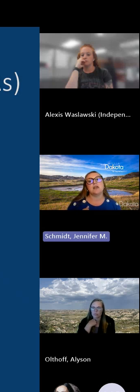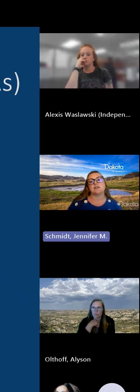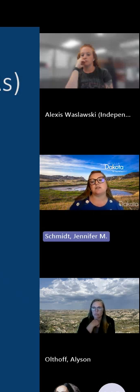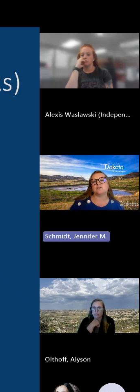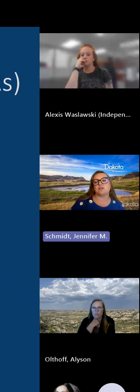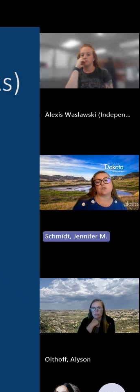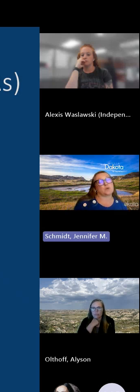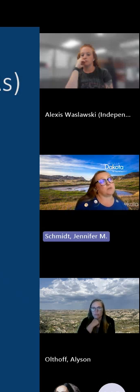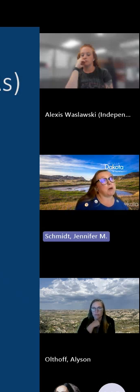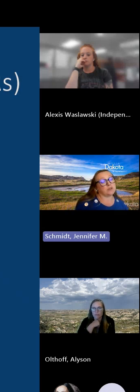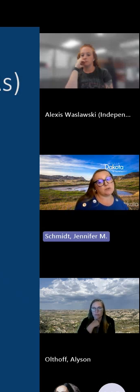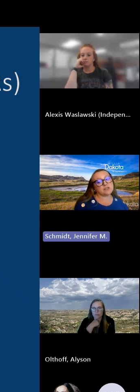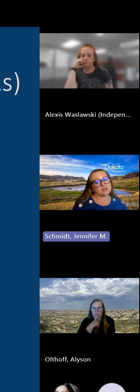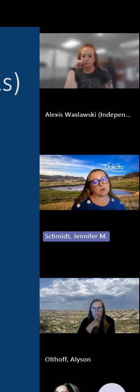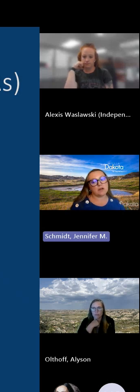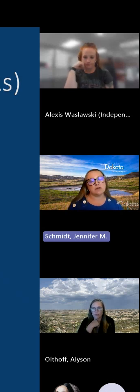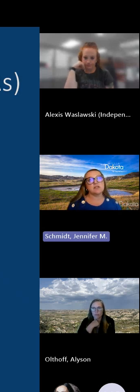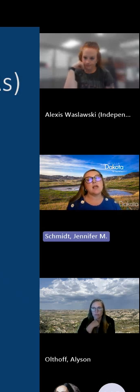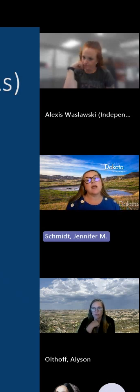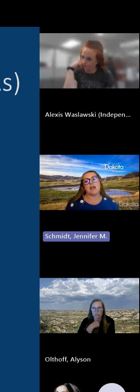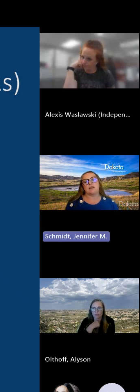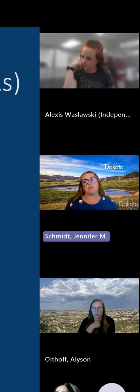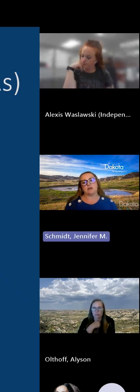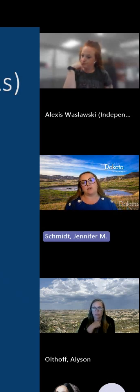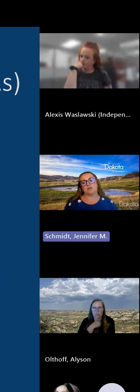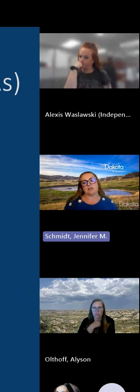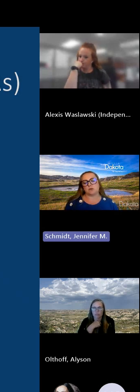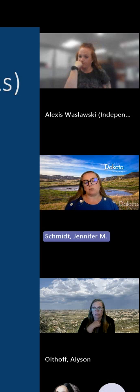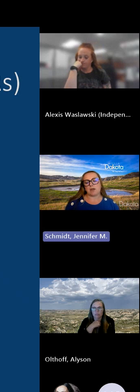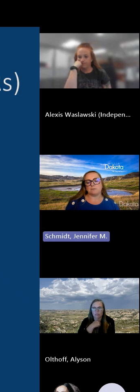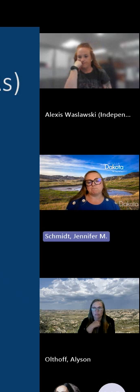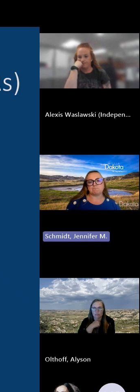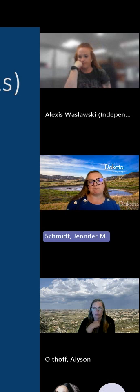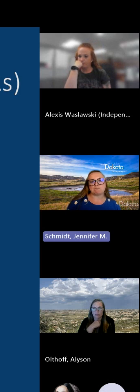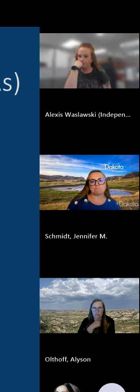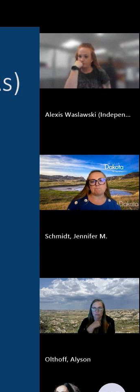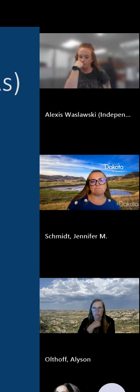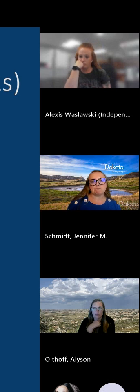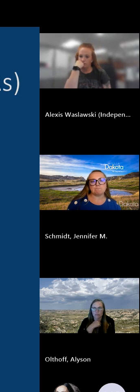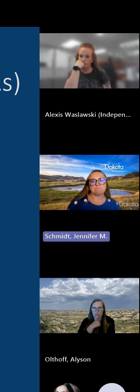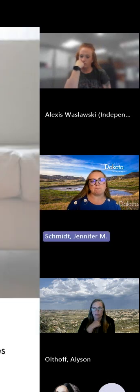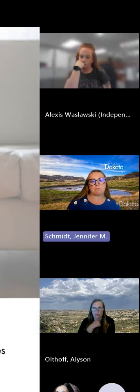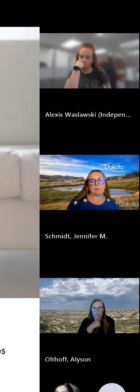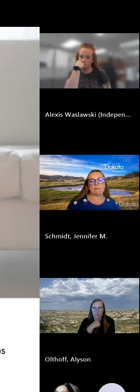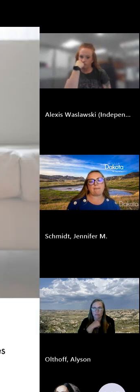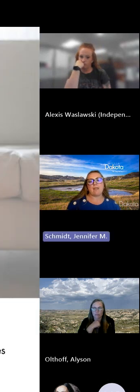drugs, is individuals with multiple sex partners and men who have sex with men.